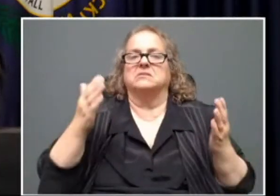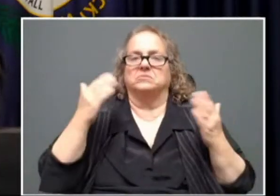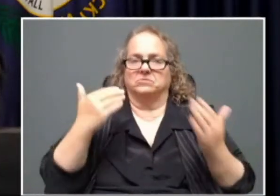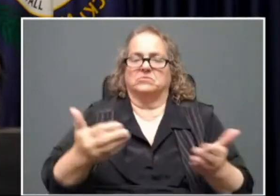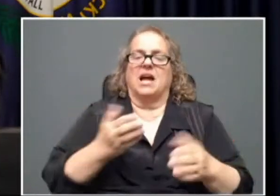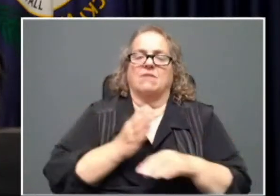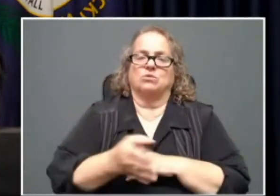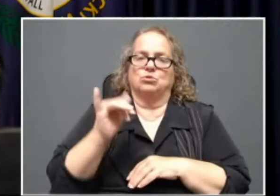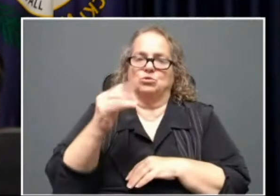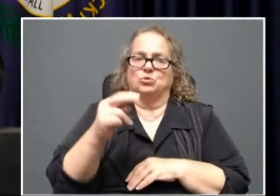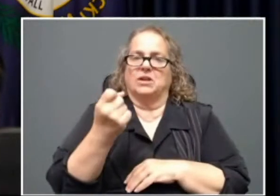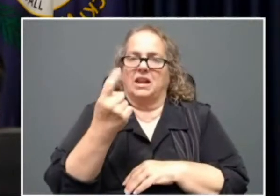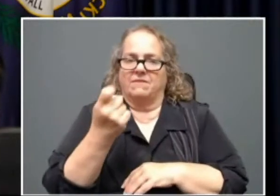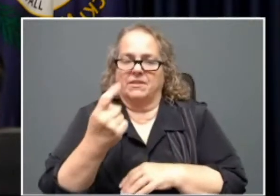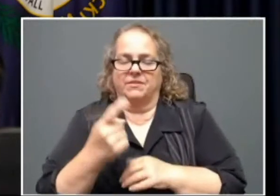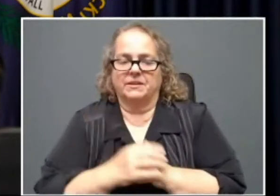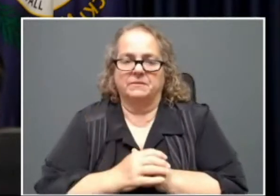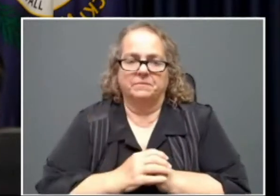11th.